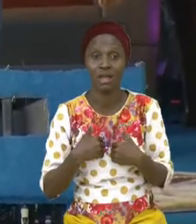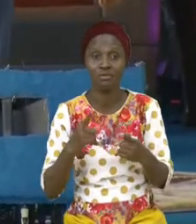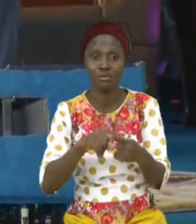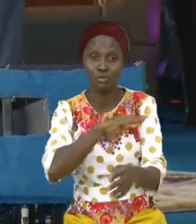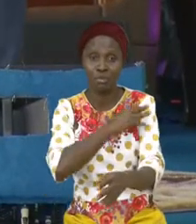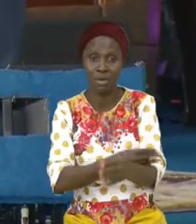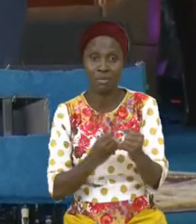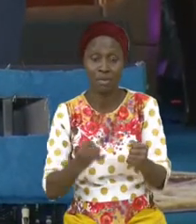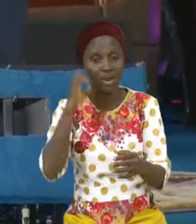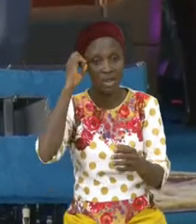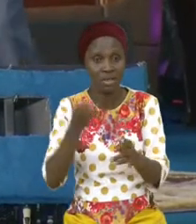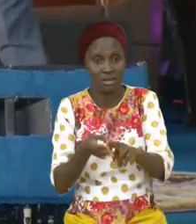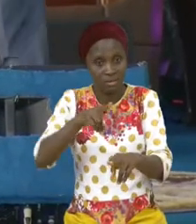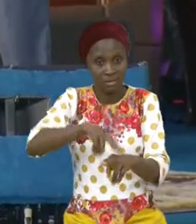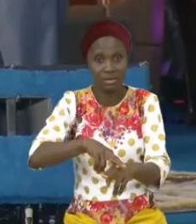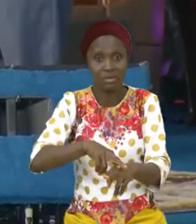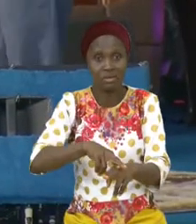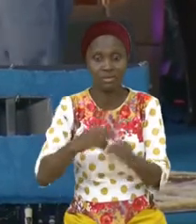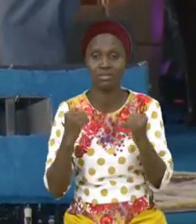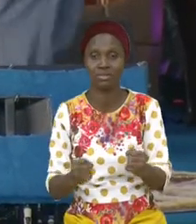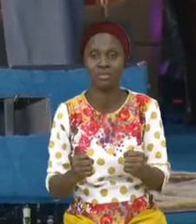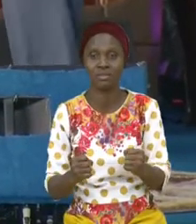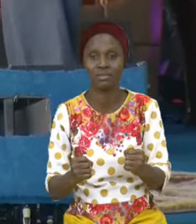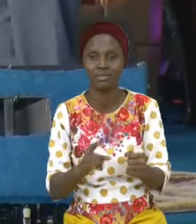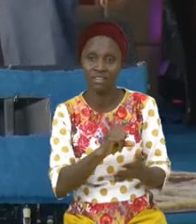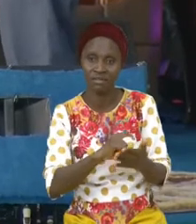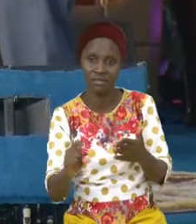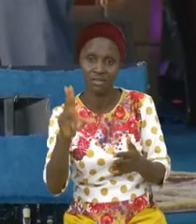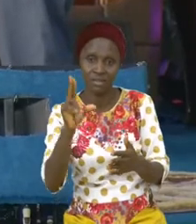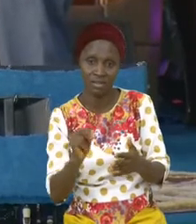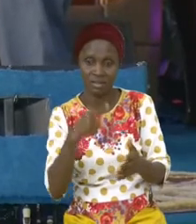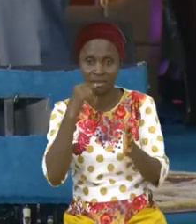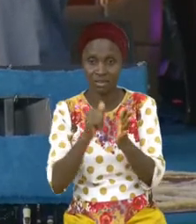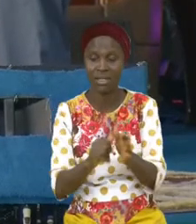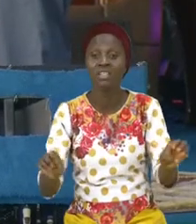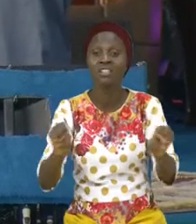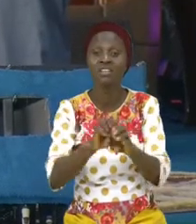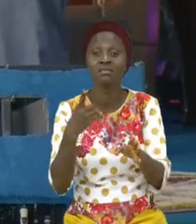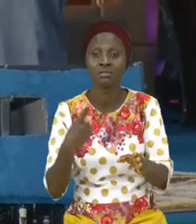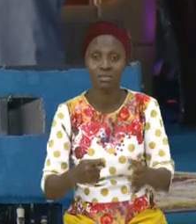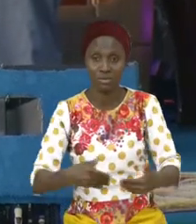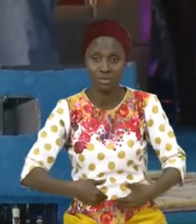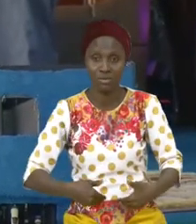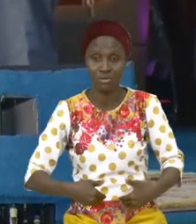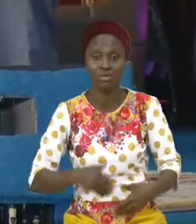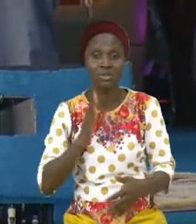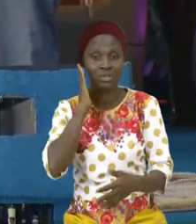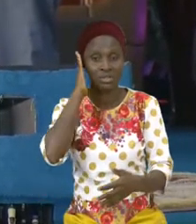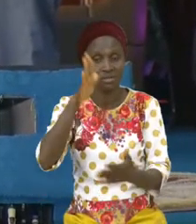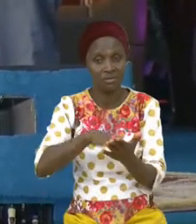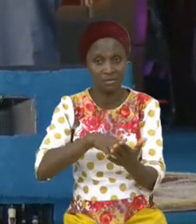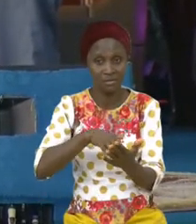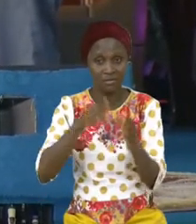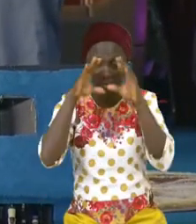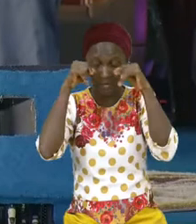strength but starchy it says even the youths shall fade